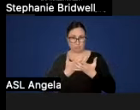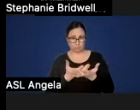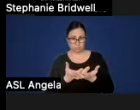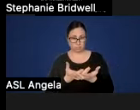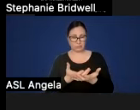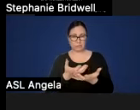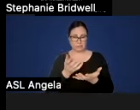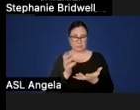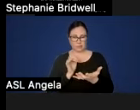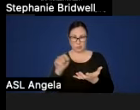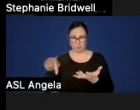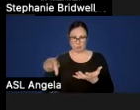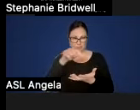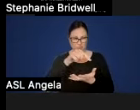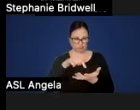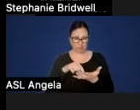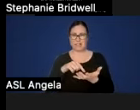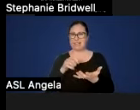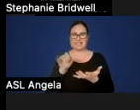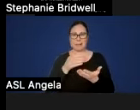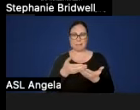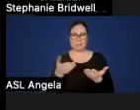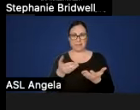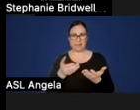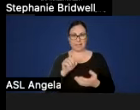SART. We need to be able to support